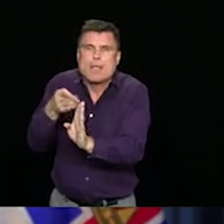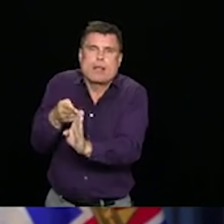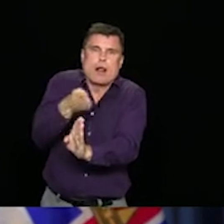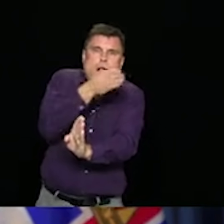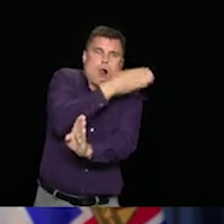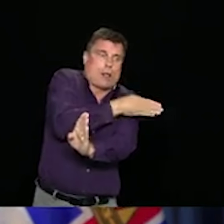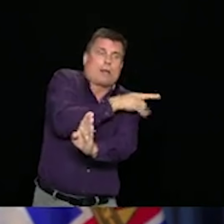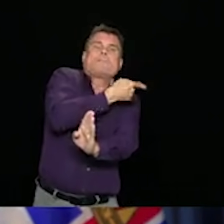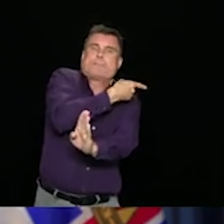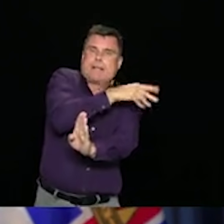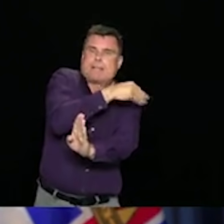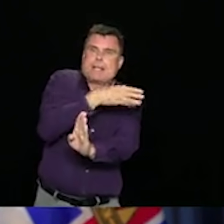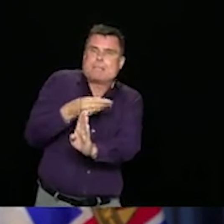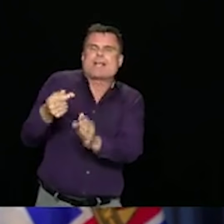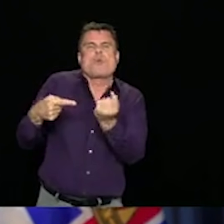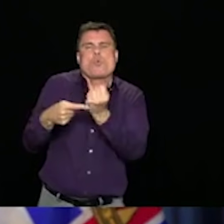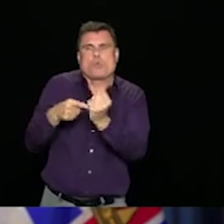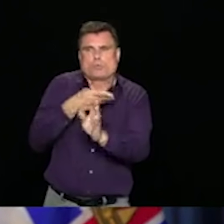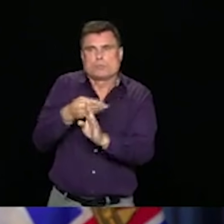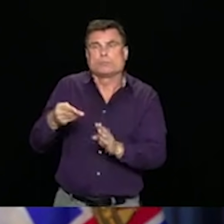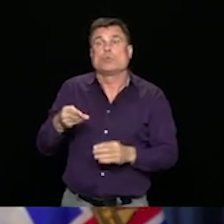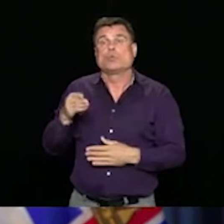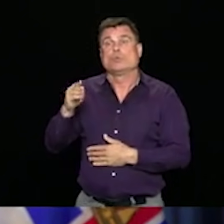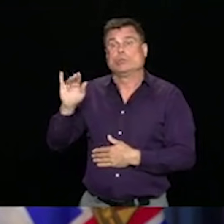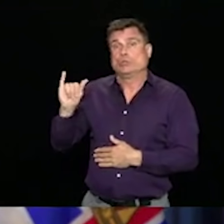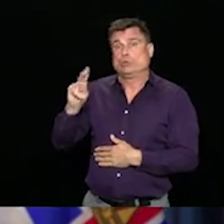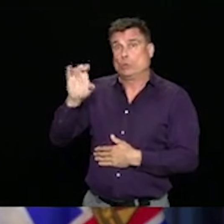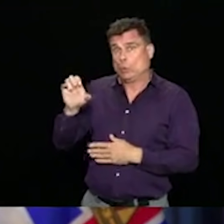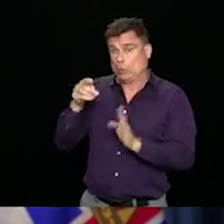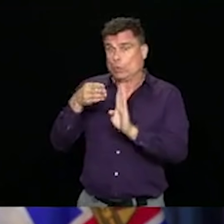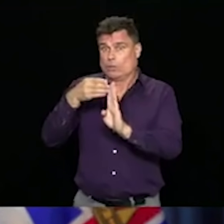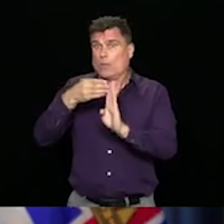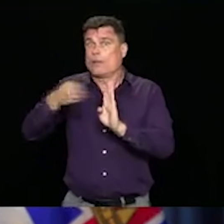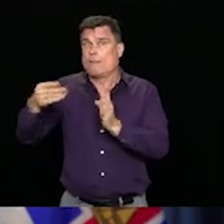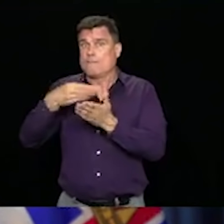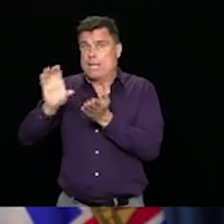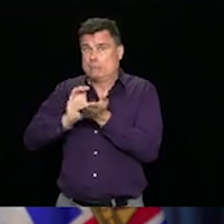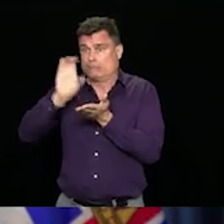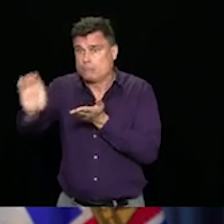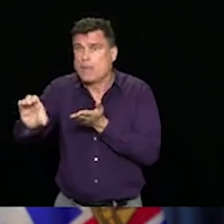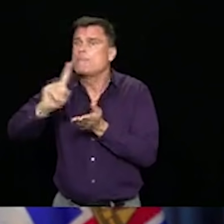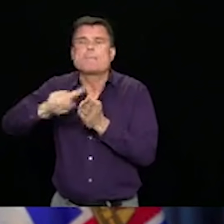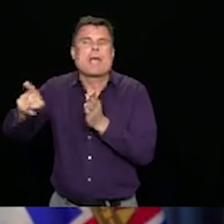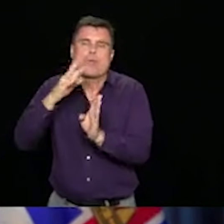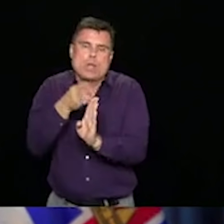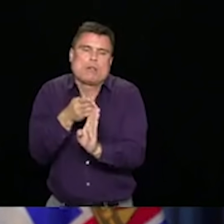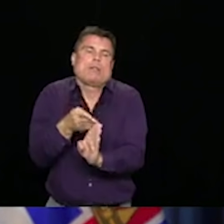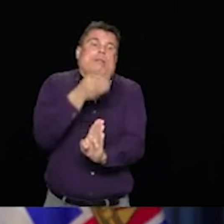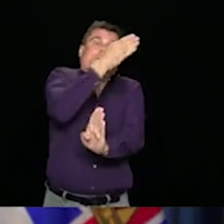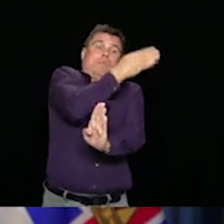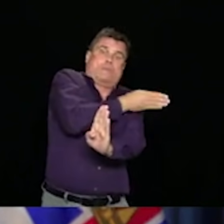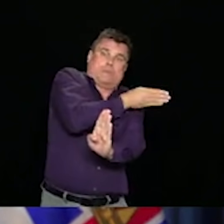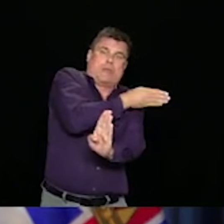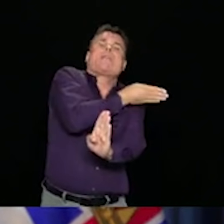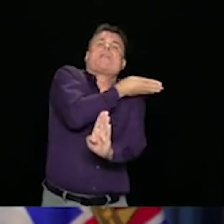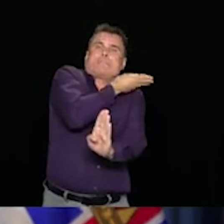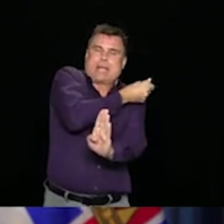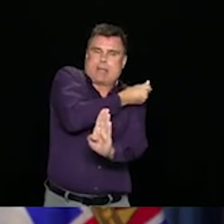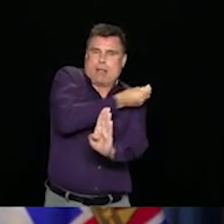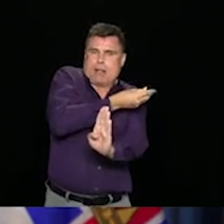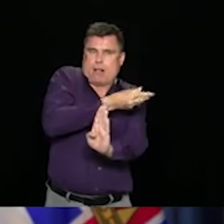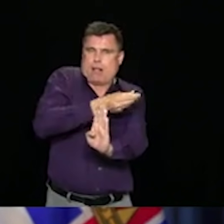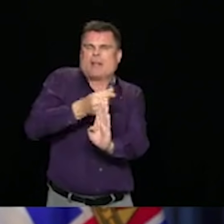workers will come in the middle of June, but it'll be retroactive, so people will get their full compensation, those that will see